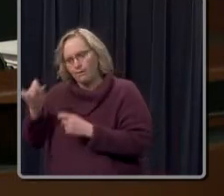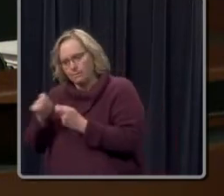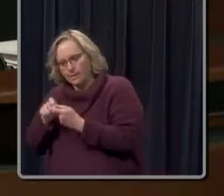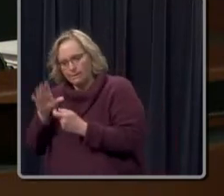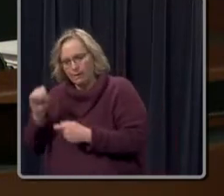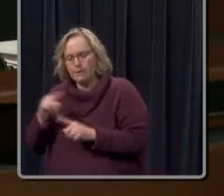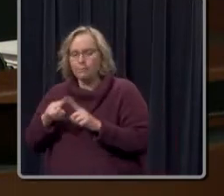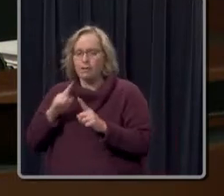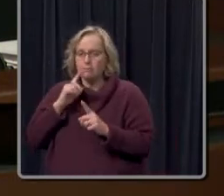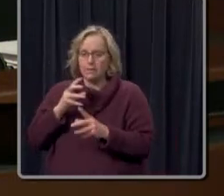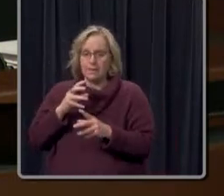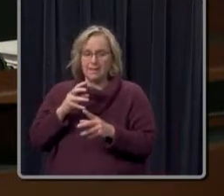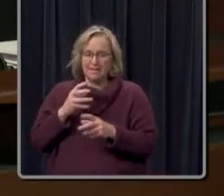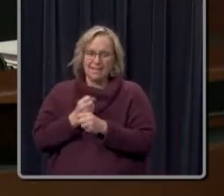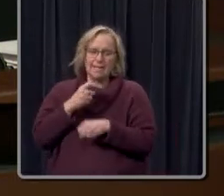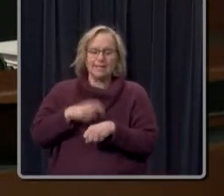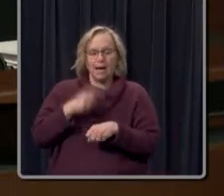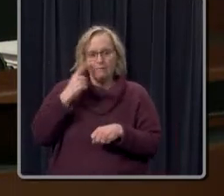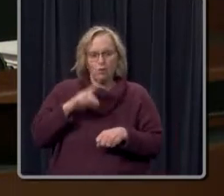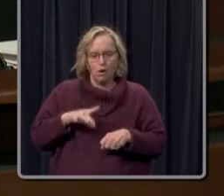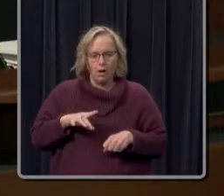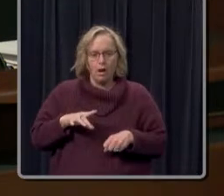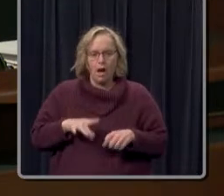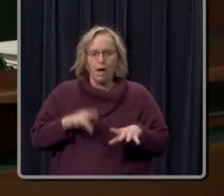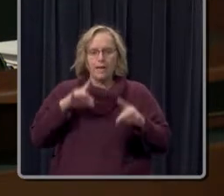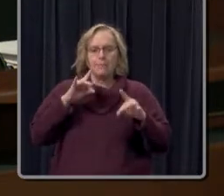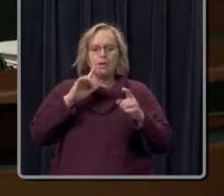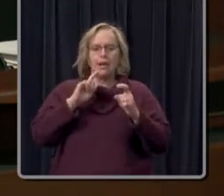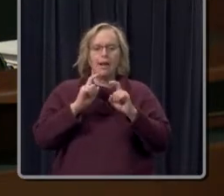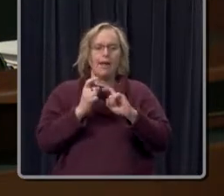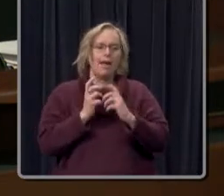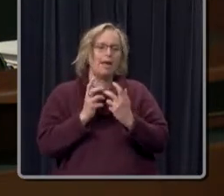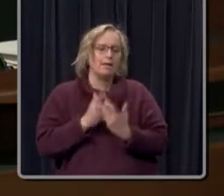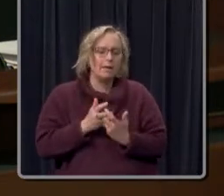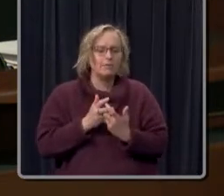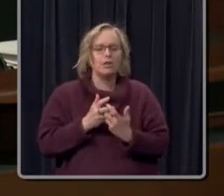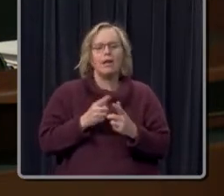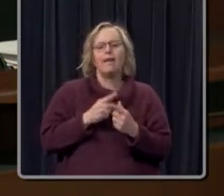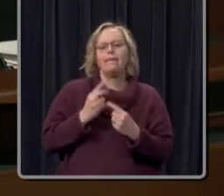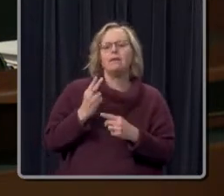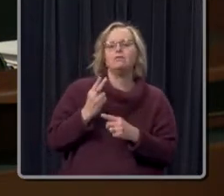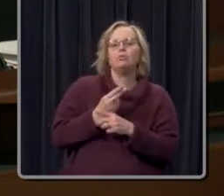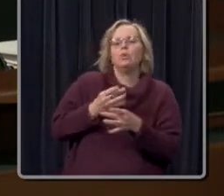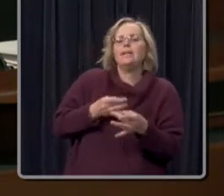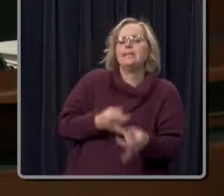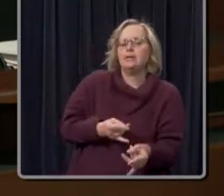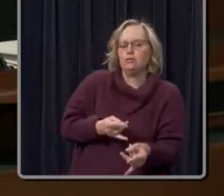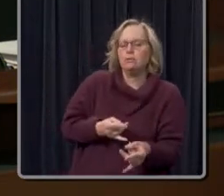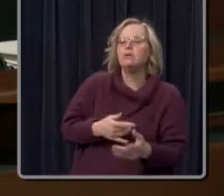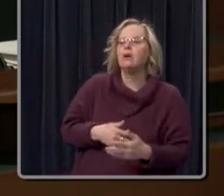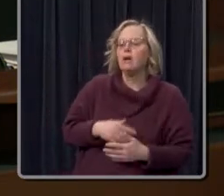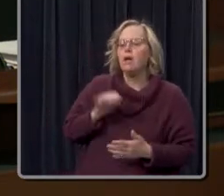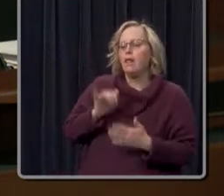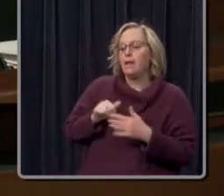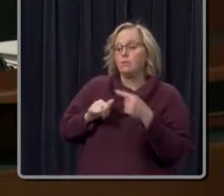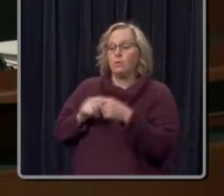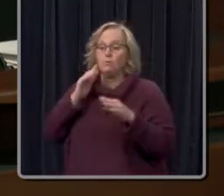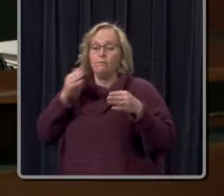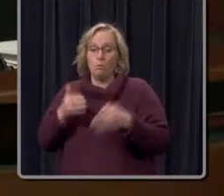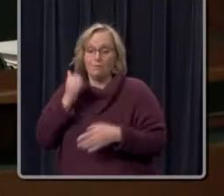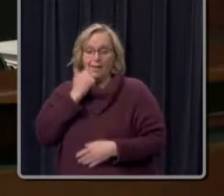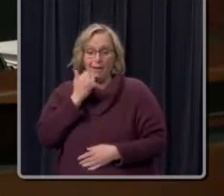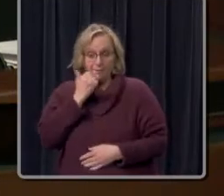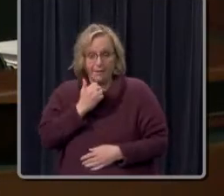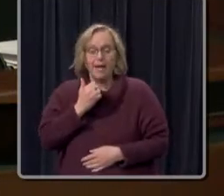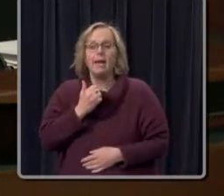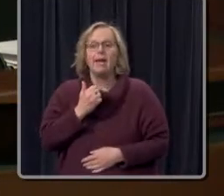for adoption and adaption, right? Then utilization, and that's what you focus on every day is get